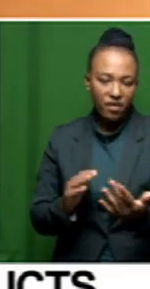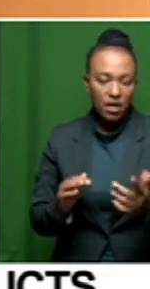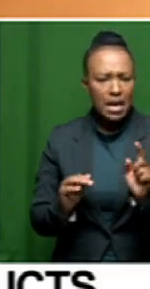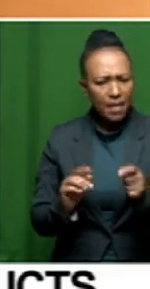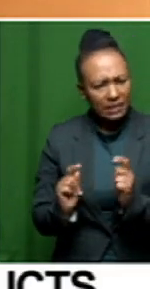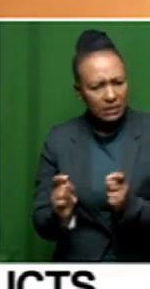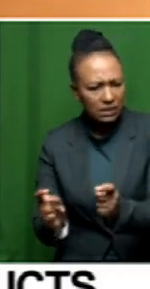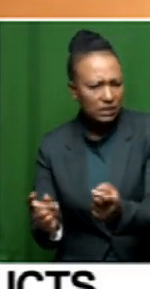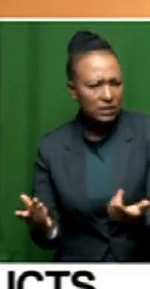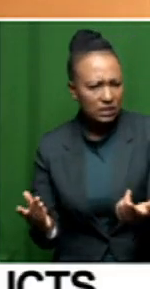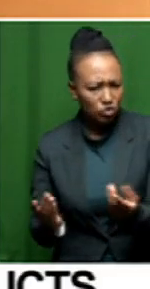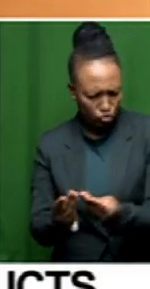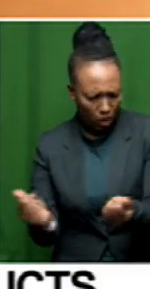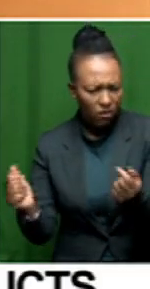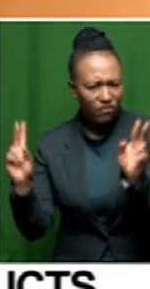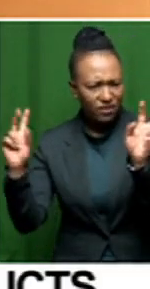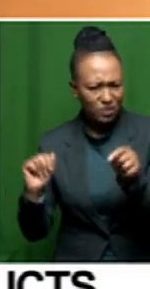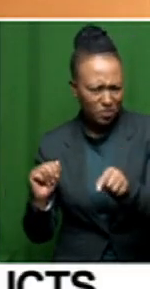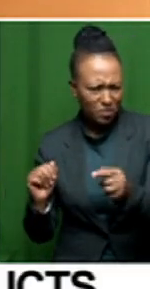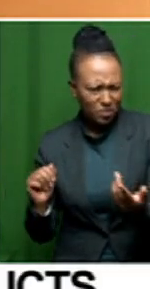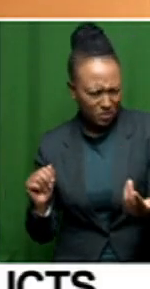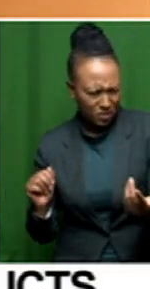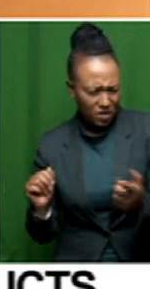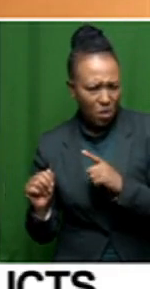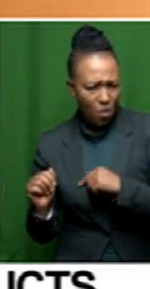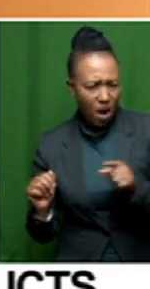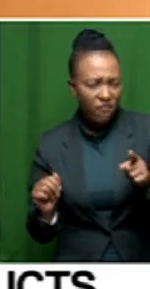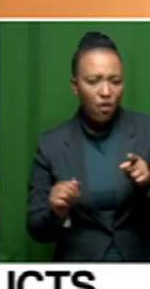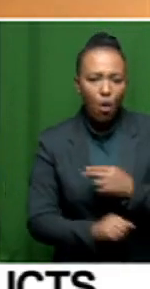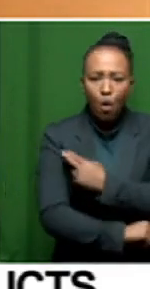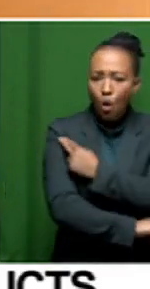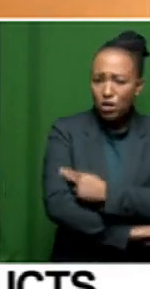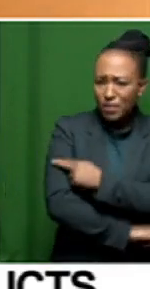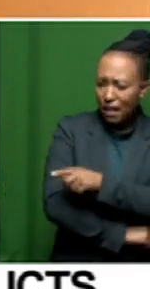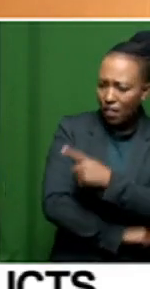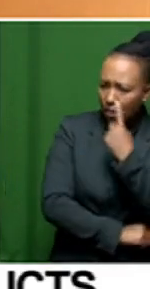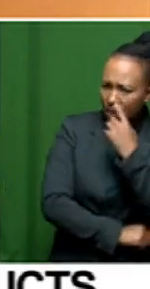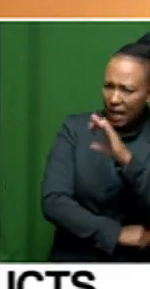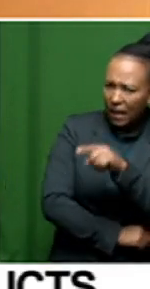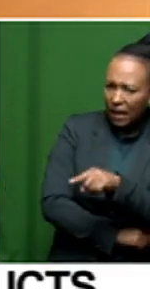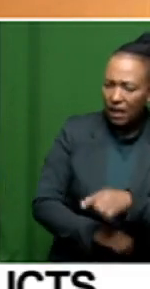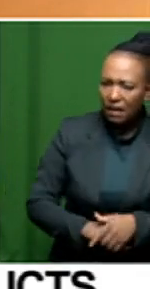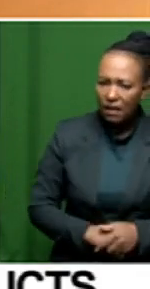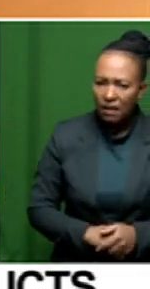more urgency in dealing with this matter, especially in the Charlotte Maxeke case?